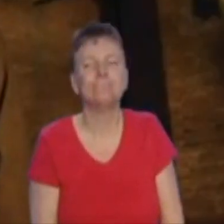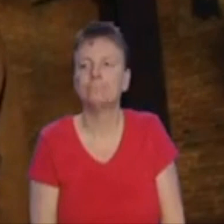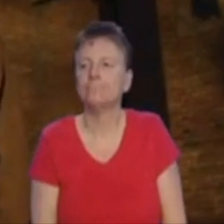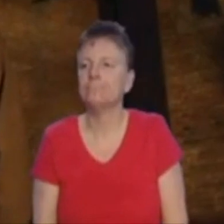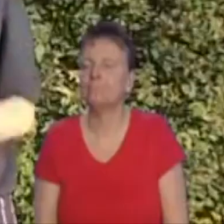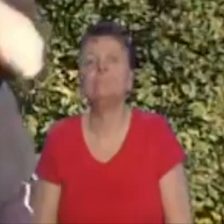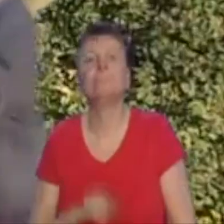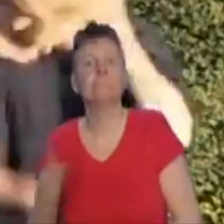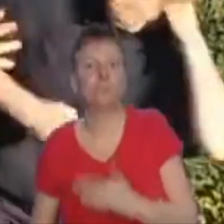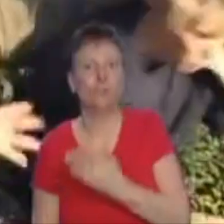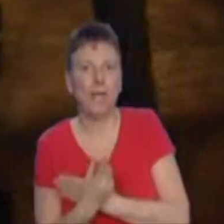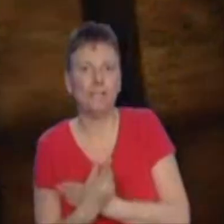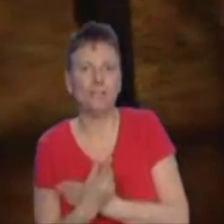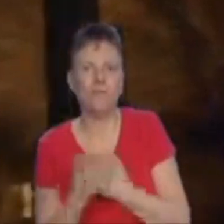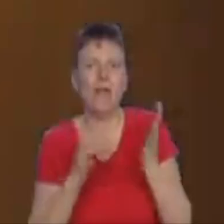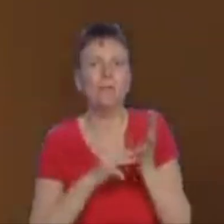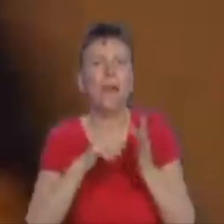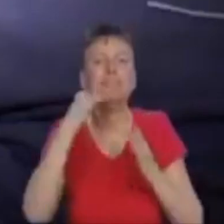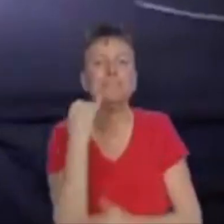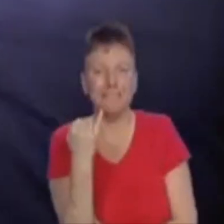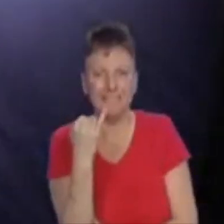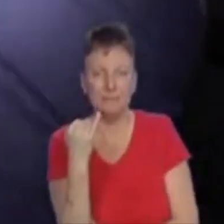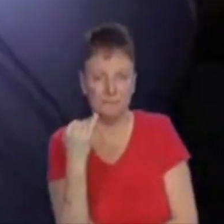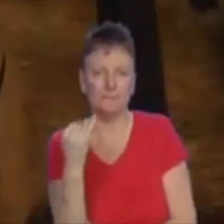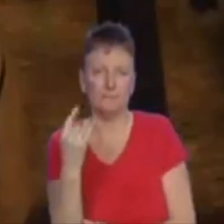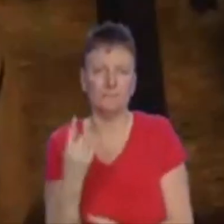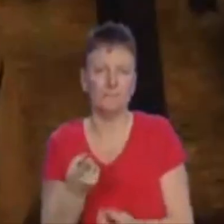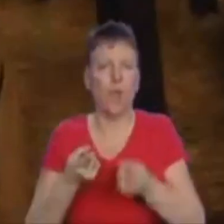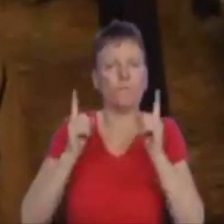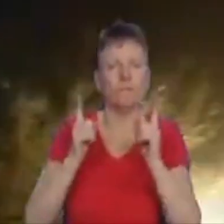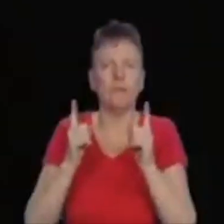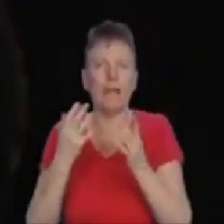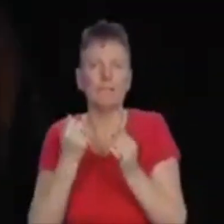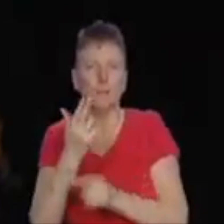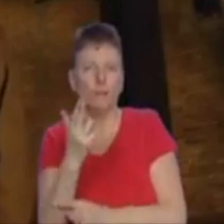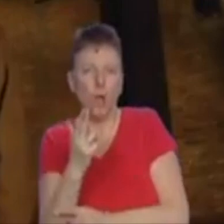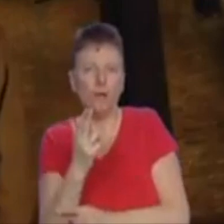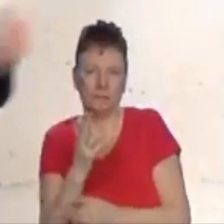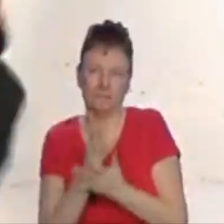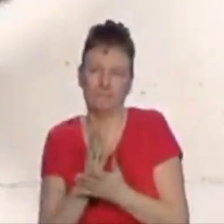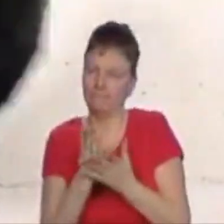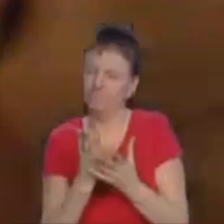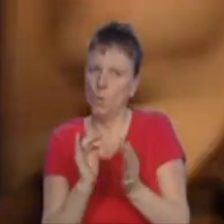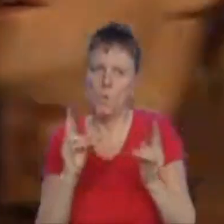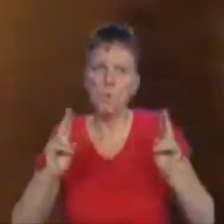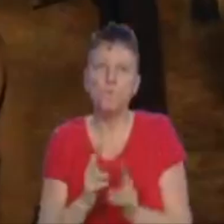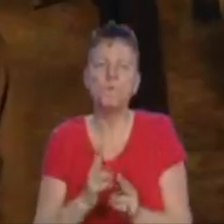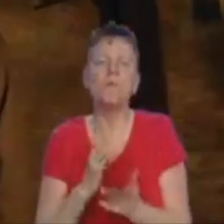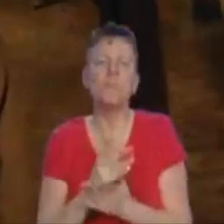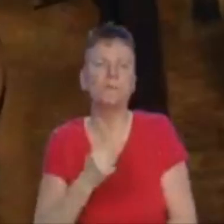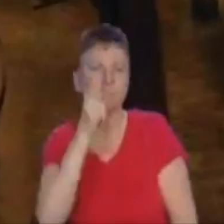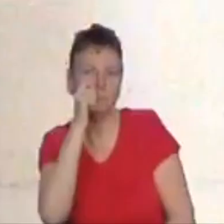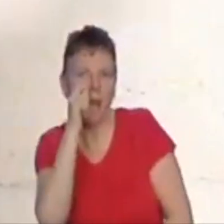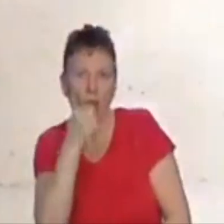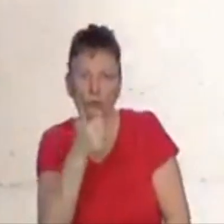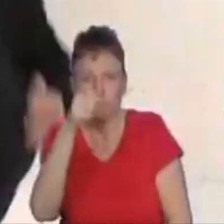The chances of an MI6 officer having to use a gun in the field are slim, but every spy needs a good knowledge of self-defense. Goju Ryu expert